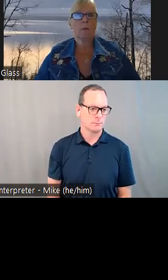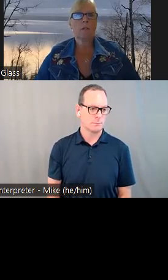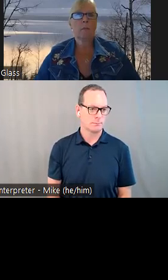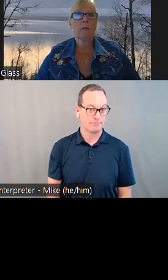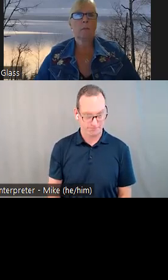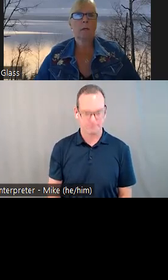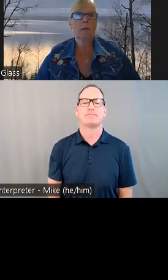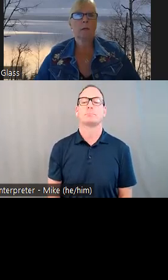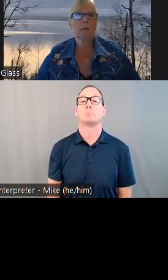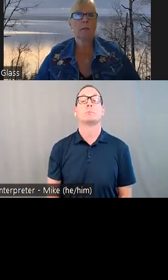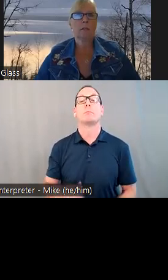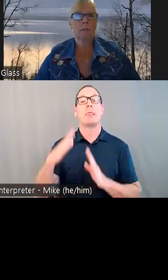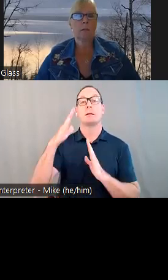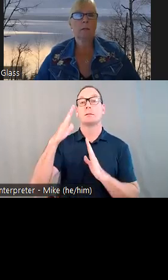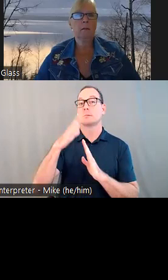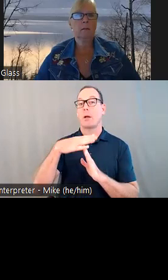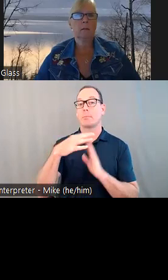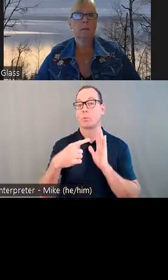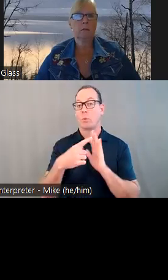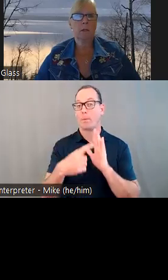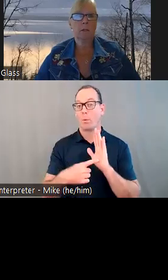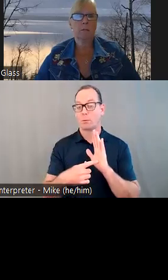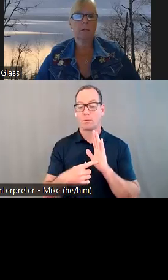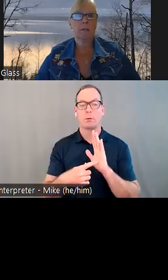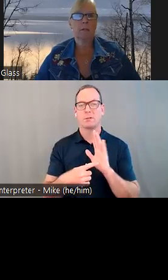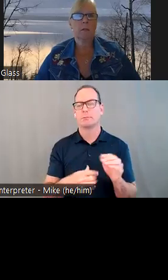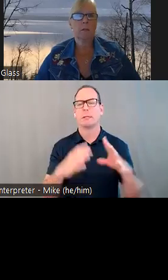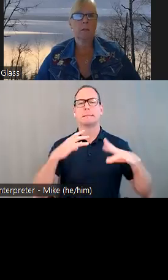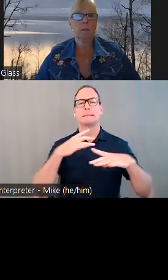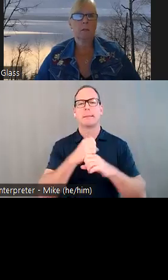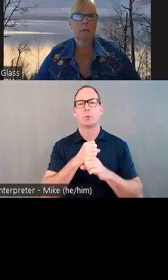At the very top of the report, there's a summary of all the different